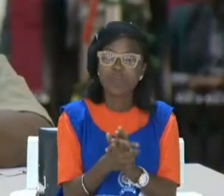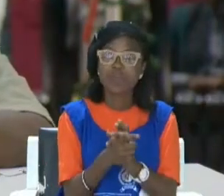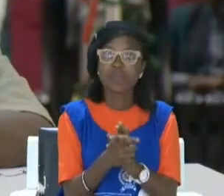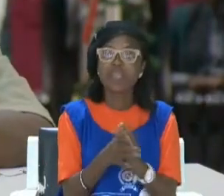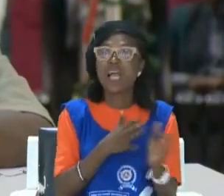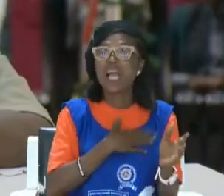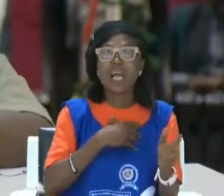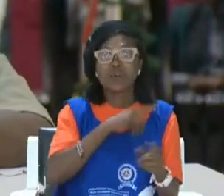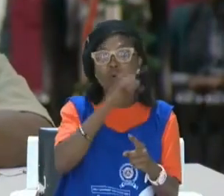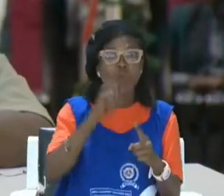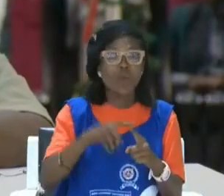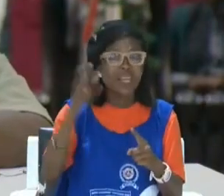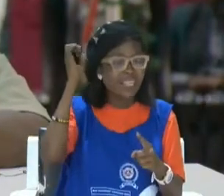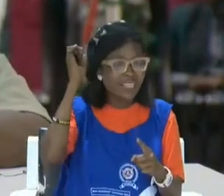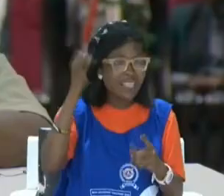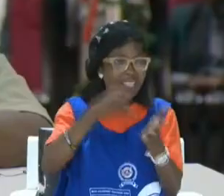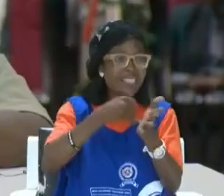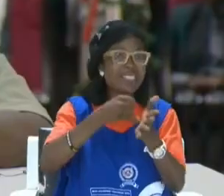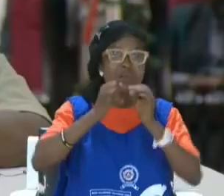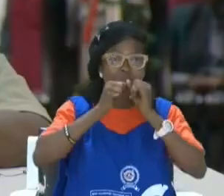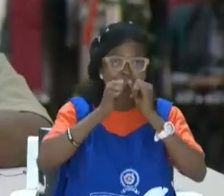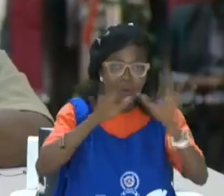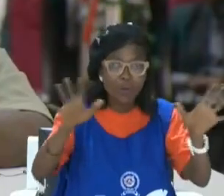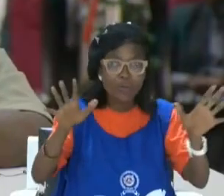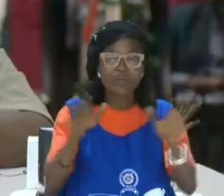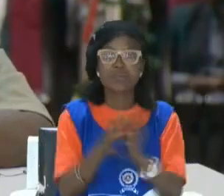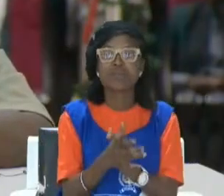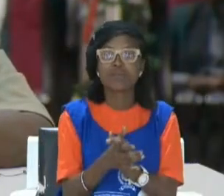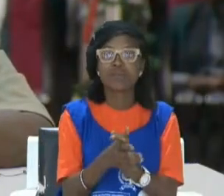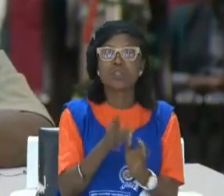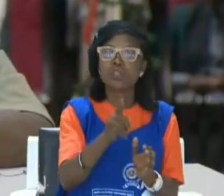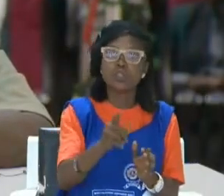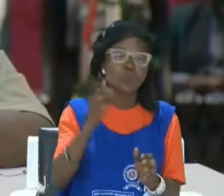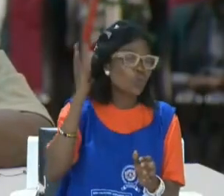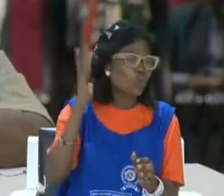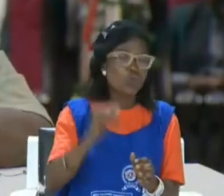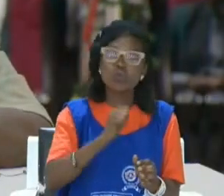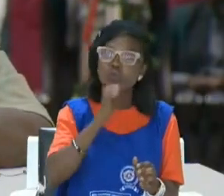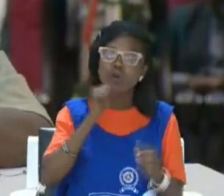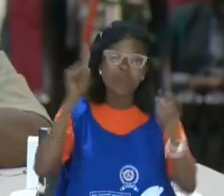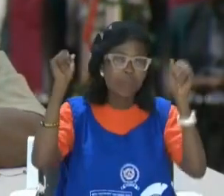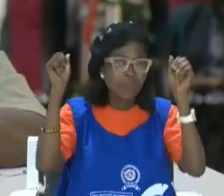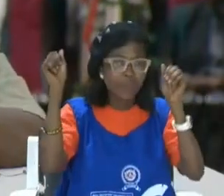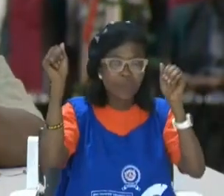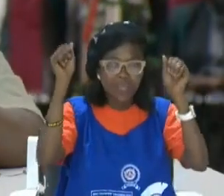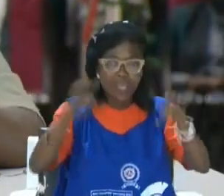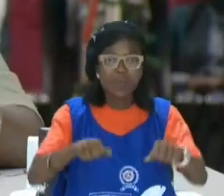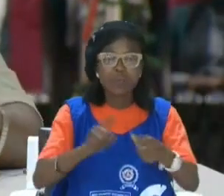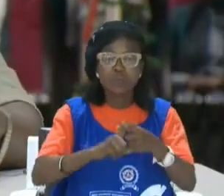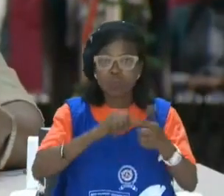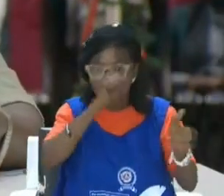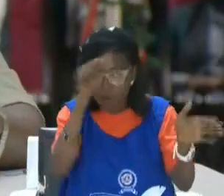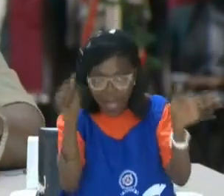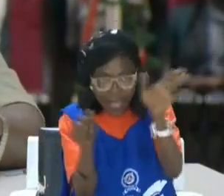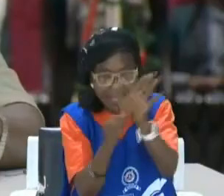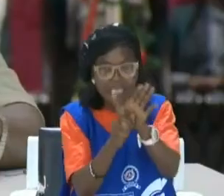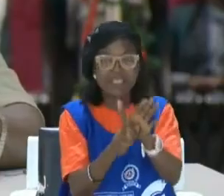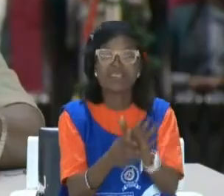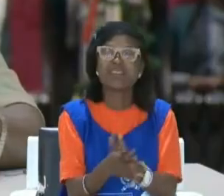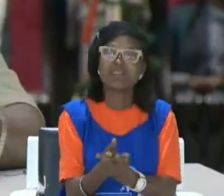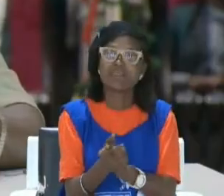And when it blows, you won't be able to hide. There's nowhere you can hide from God.